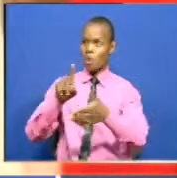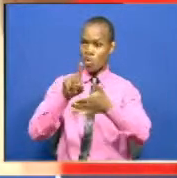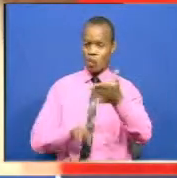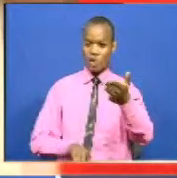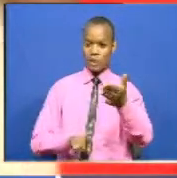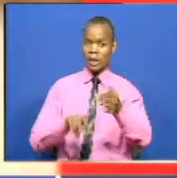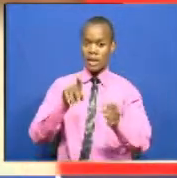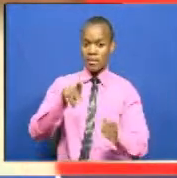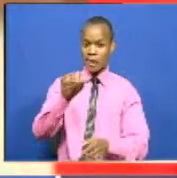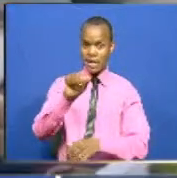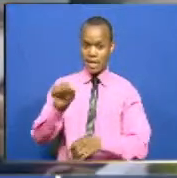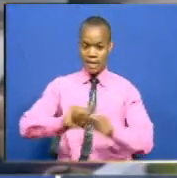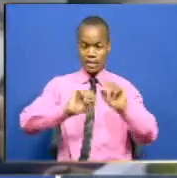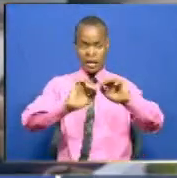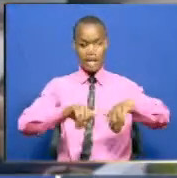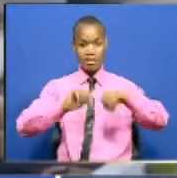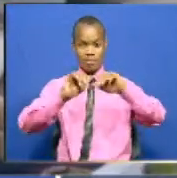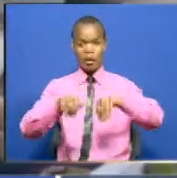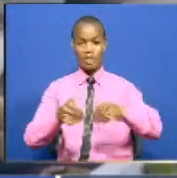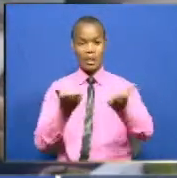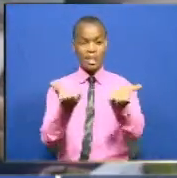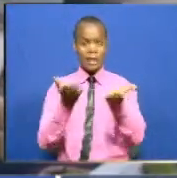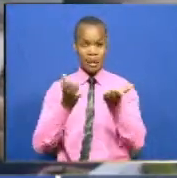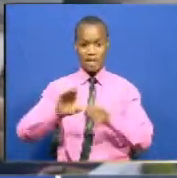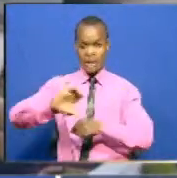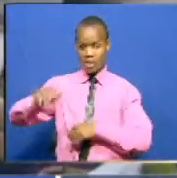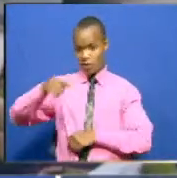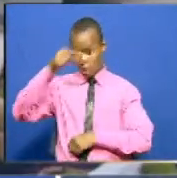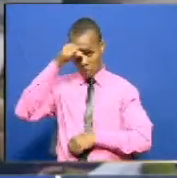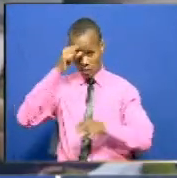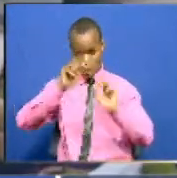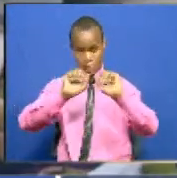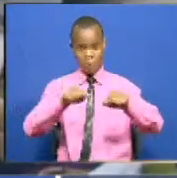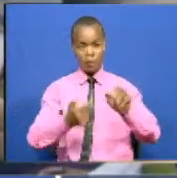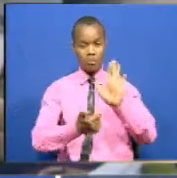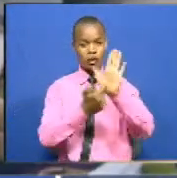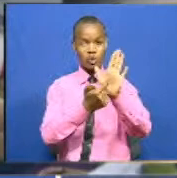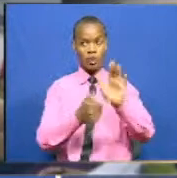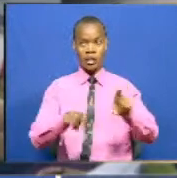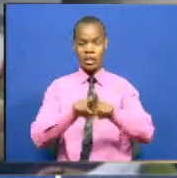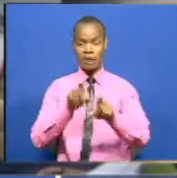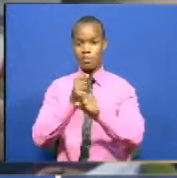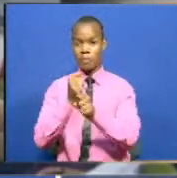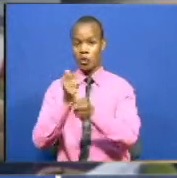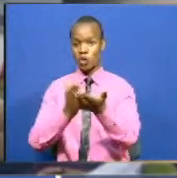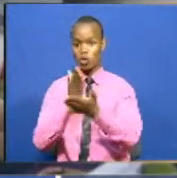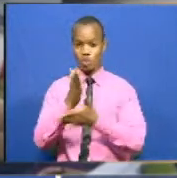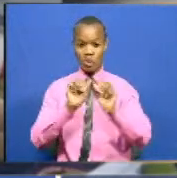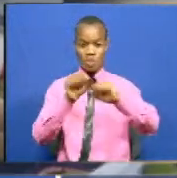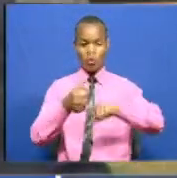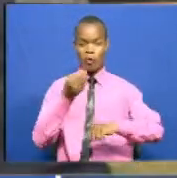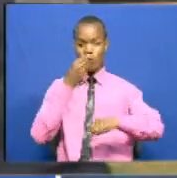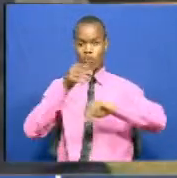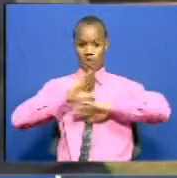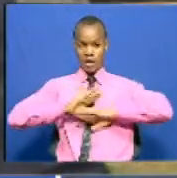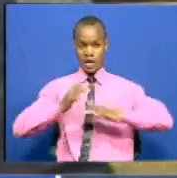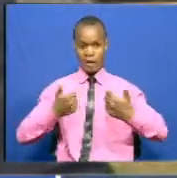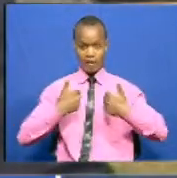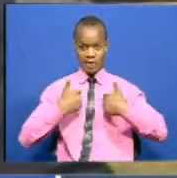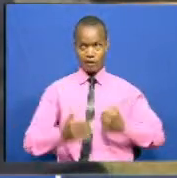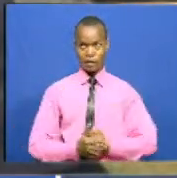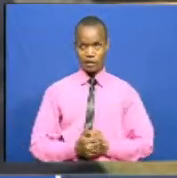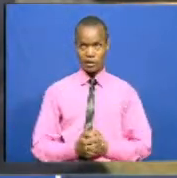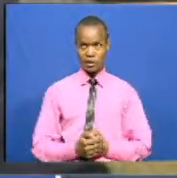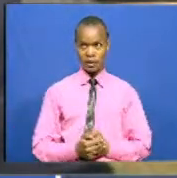of Agriculture, Hamadi Boga, requires the county government to embrace so as to improve on food security in the country. Na himizo kubwa